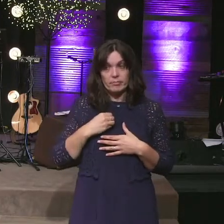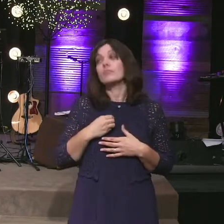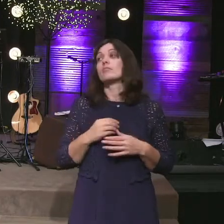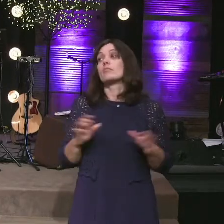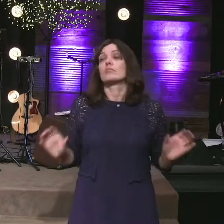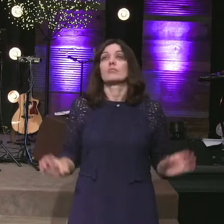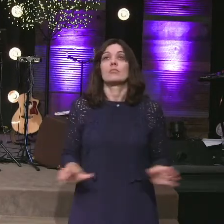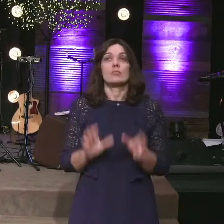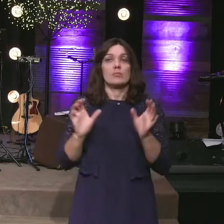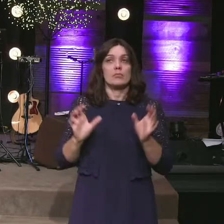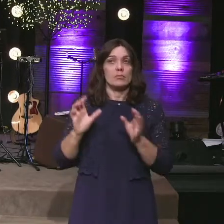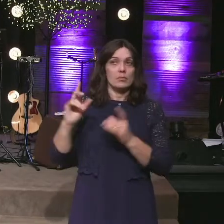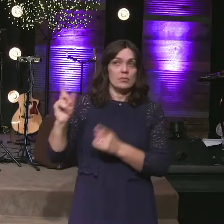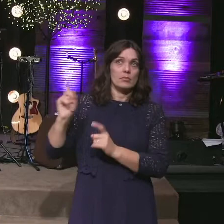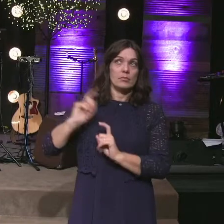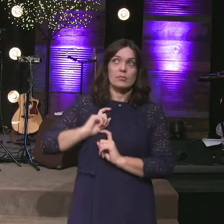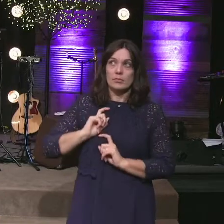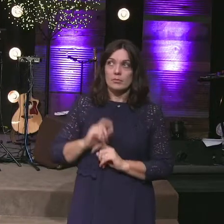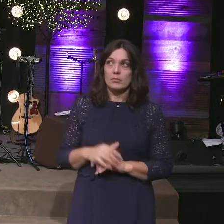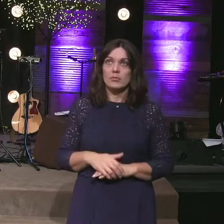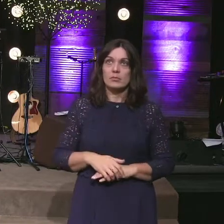that gives it to you.